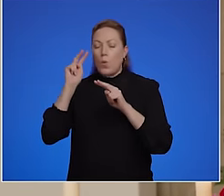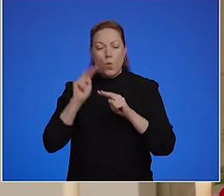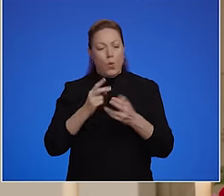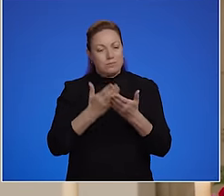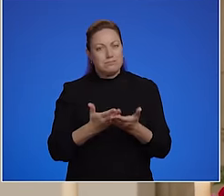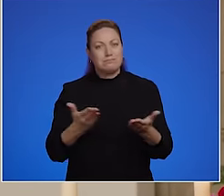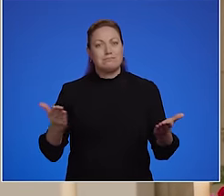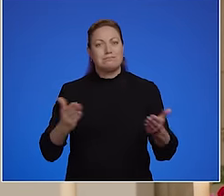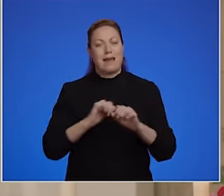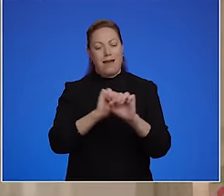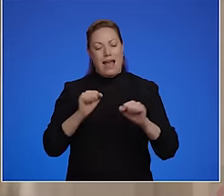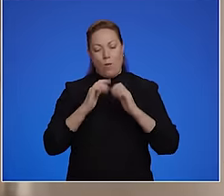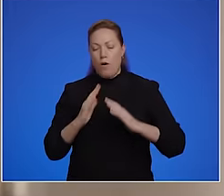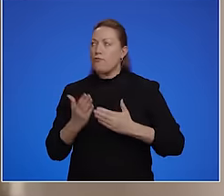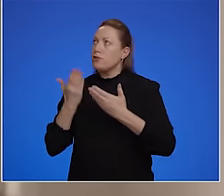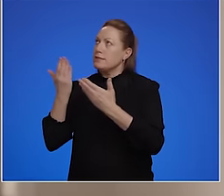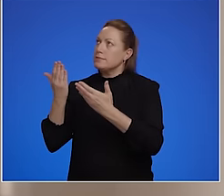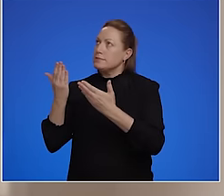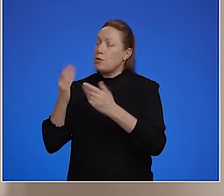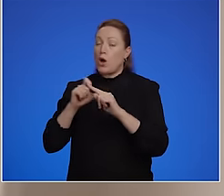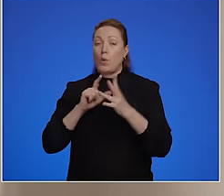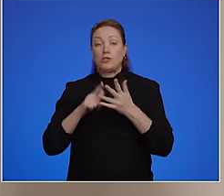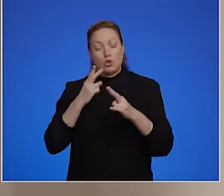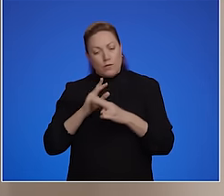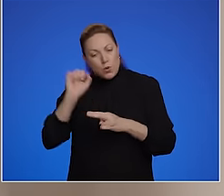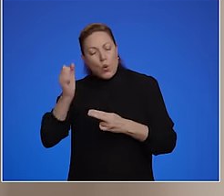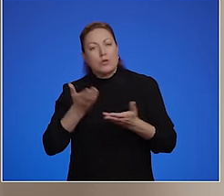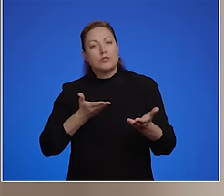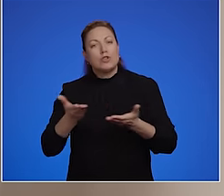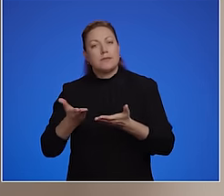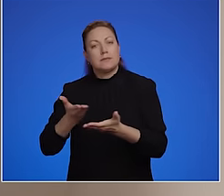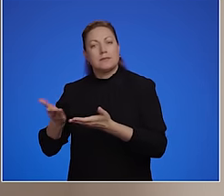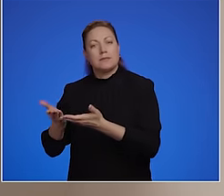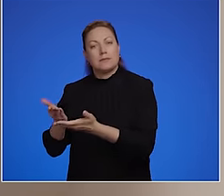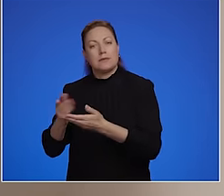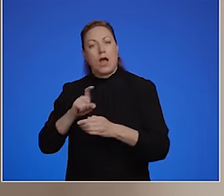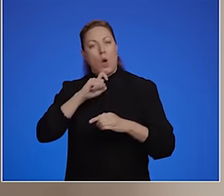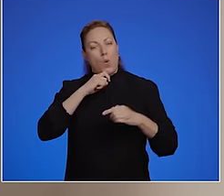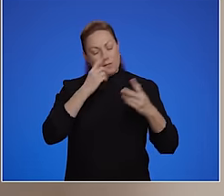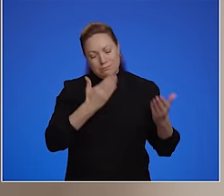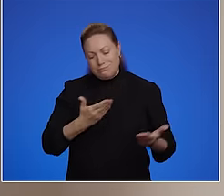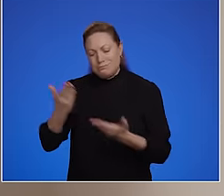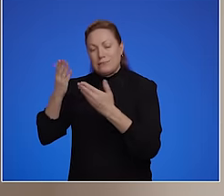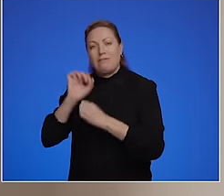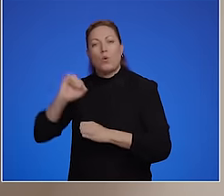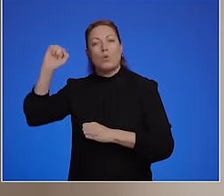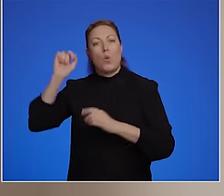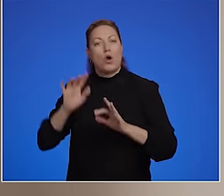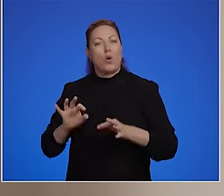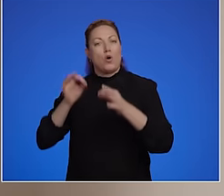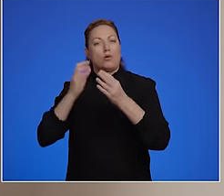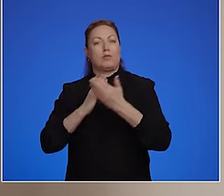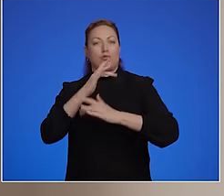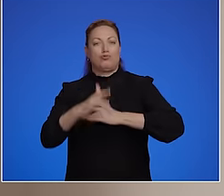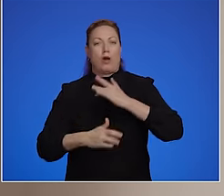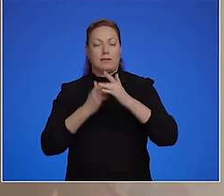offerings we make to your majesty, that whatever is done by us in your service may be directed above all to your glory, through